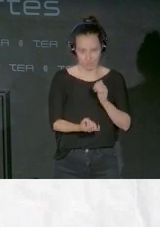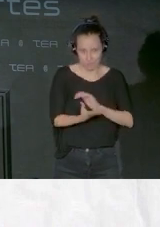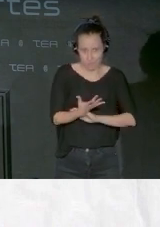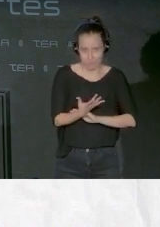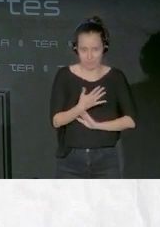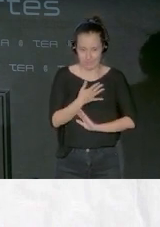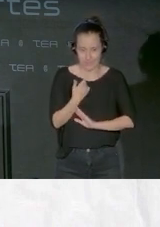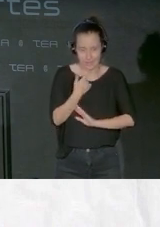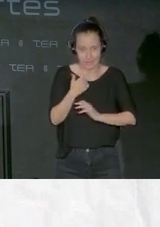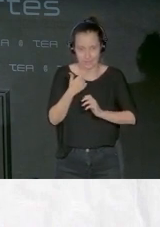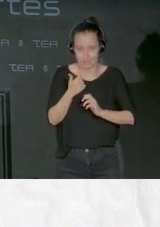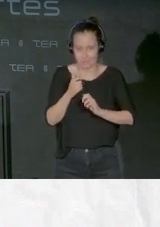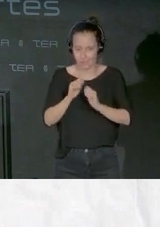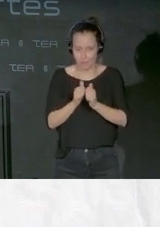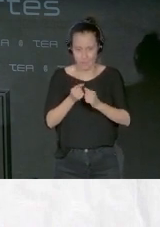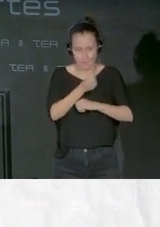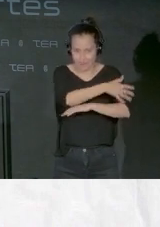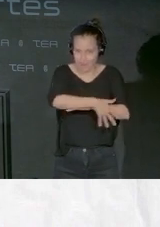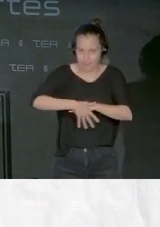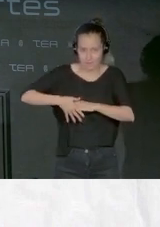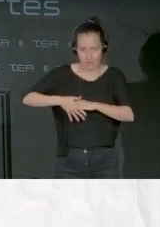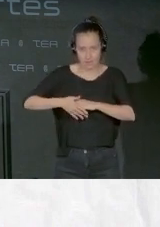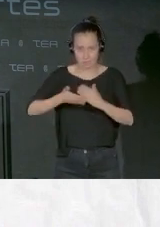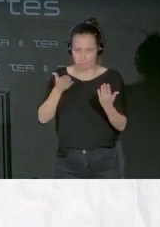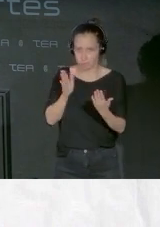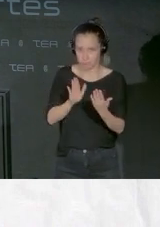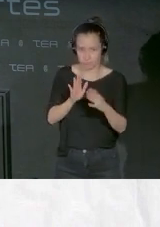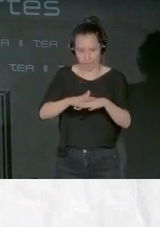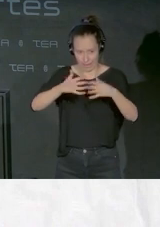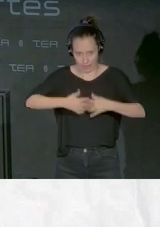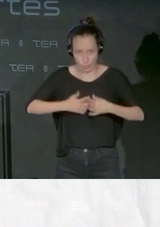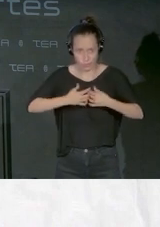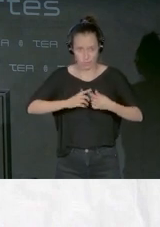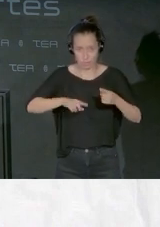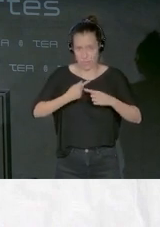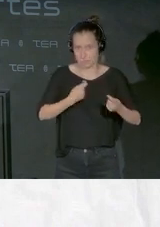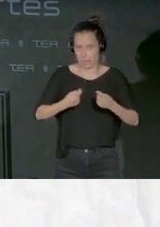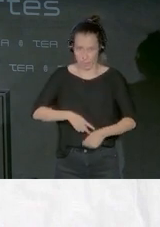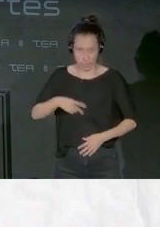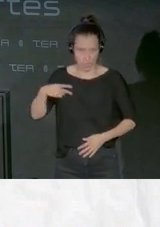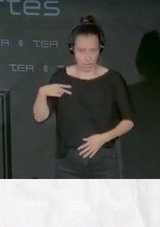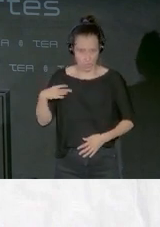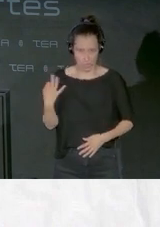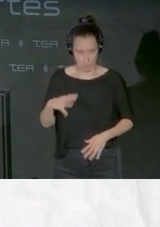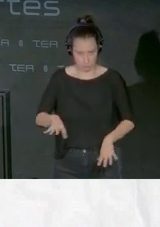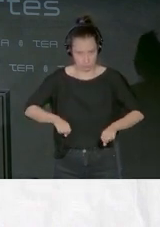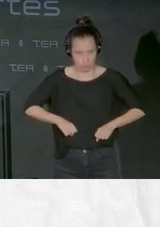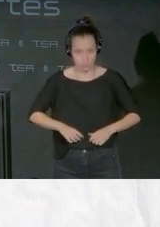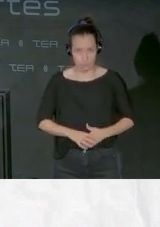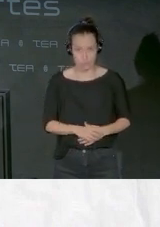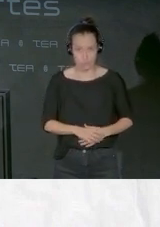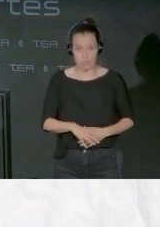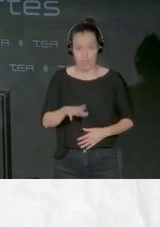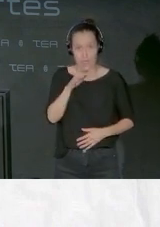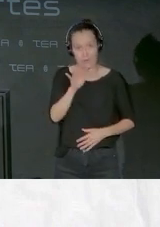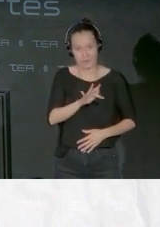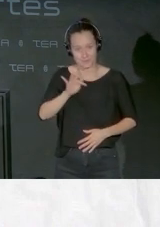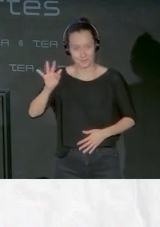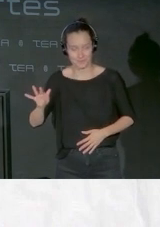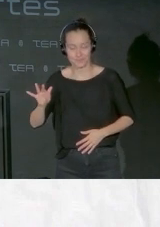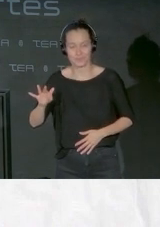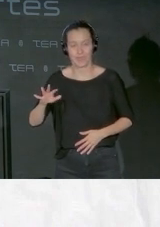market papers that we've done. And I'll switch to Tim for the next one, which is on...